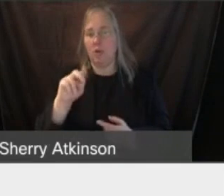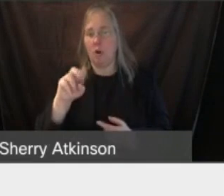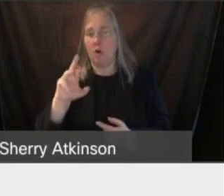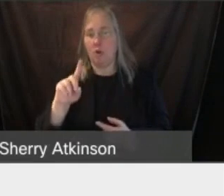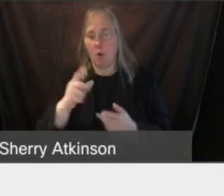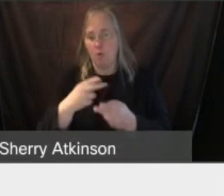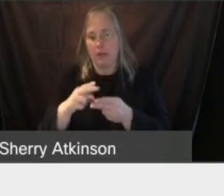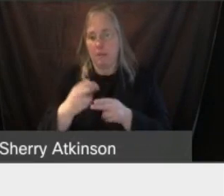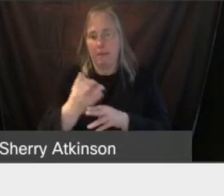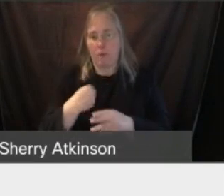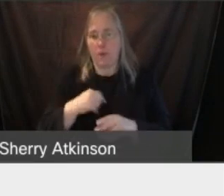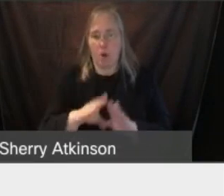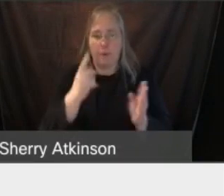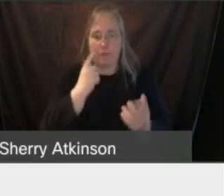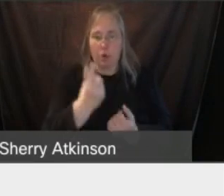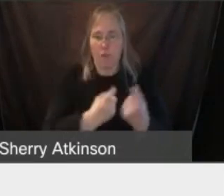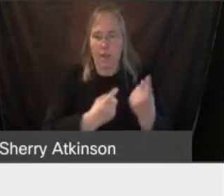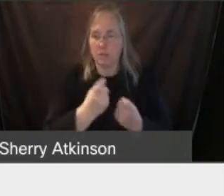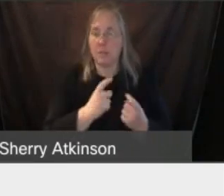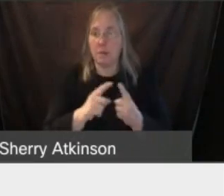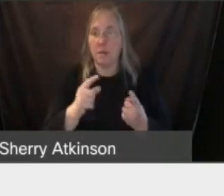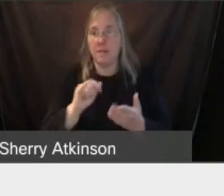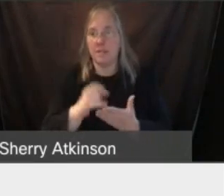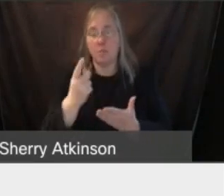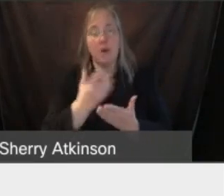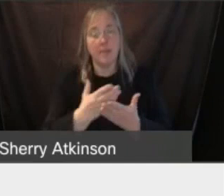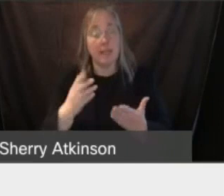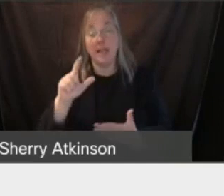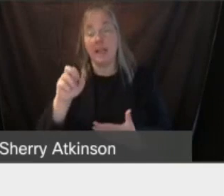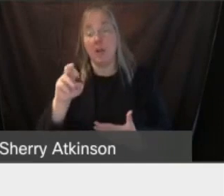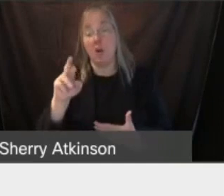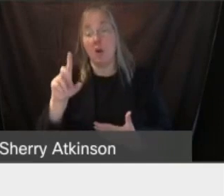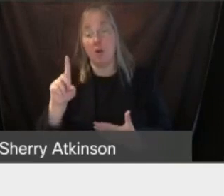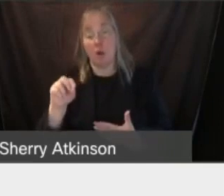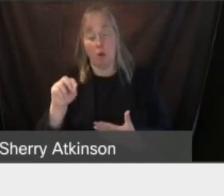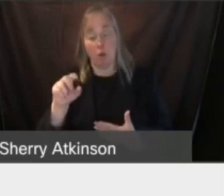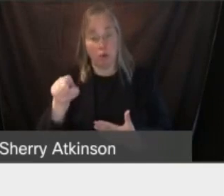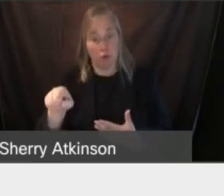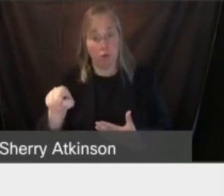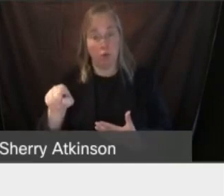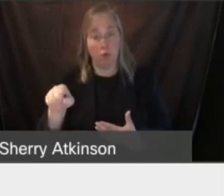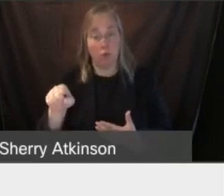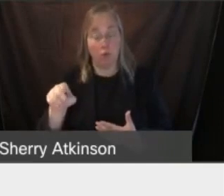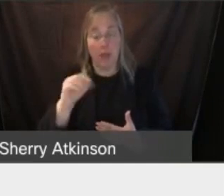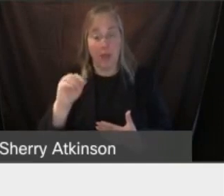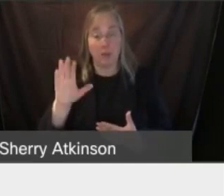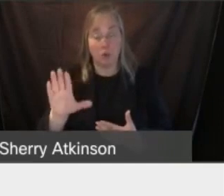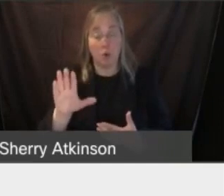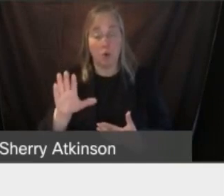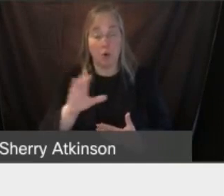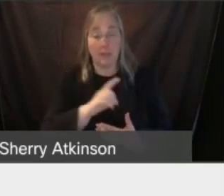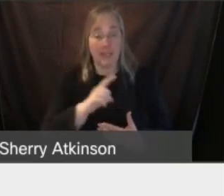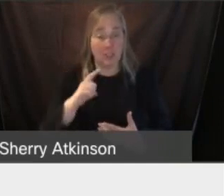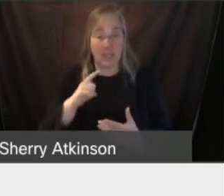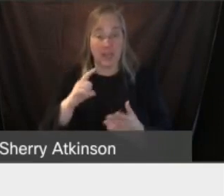to some questions. But that was one of the things, Leonardo. You and your legislative committee